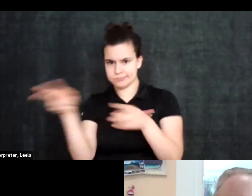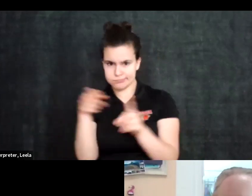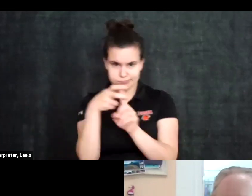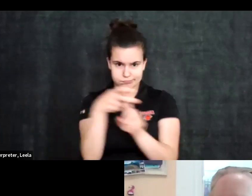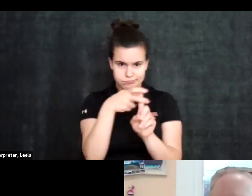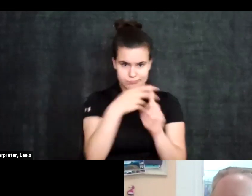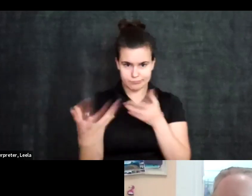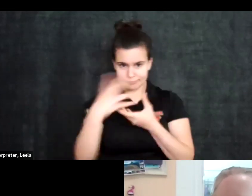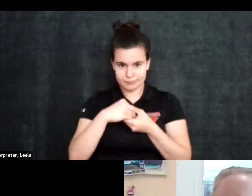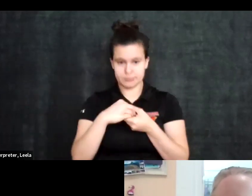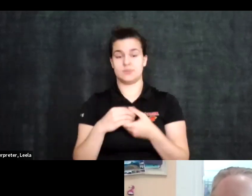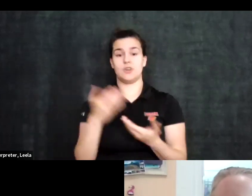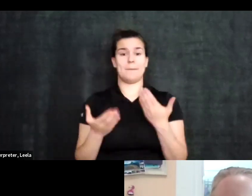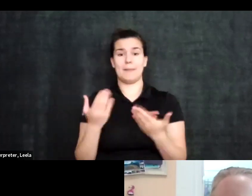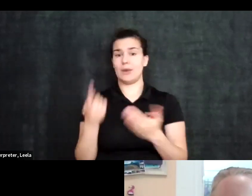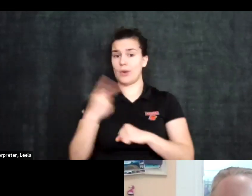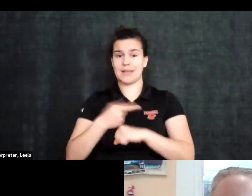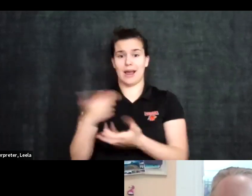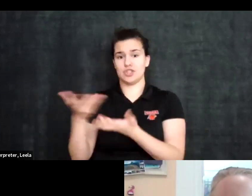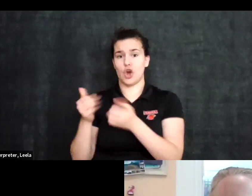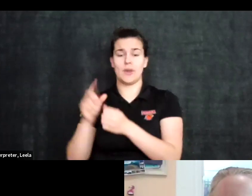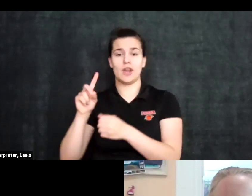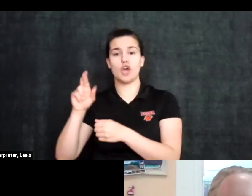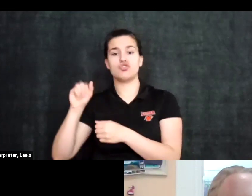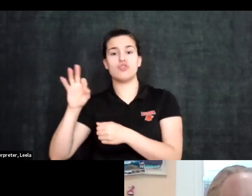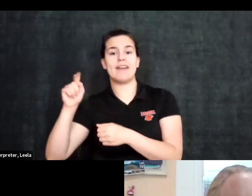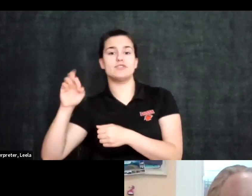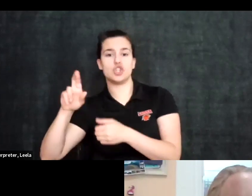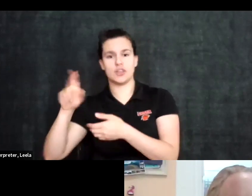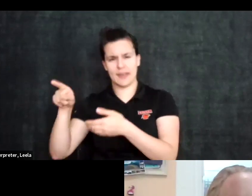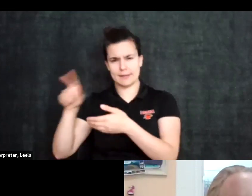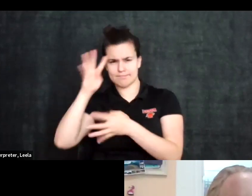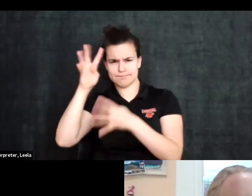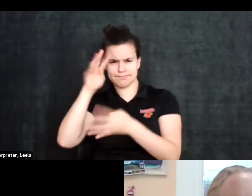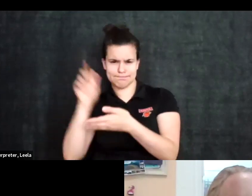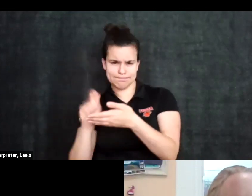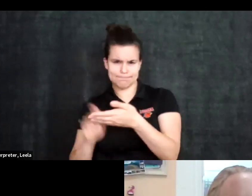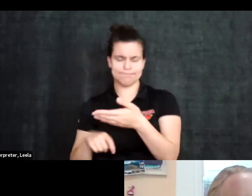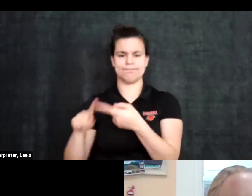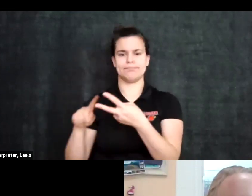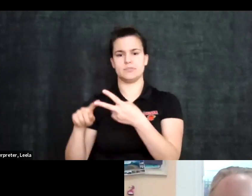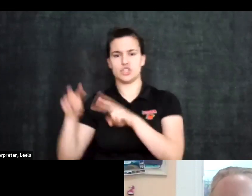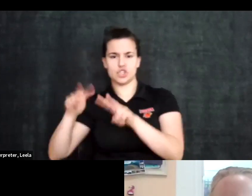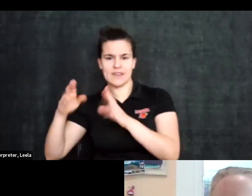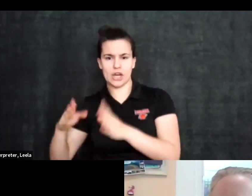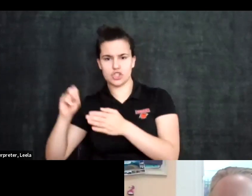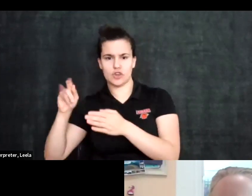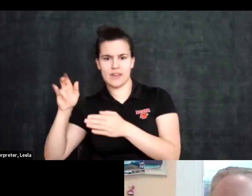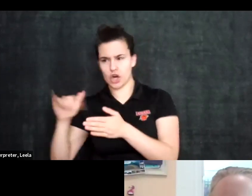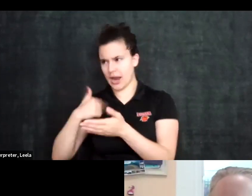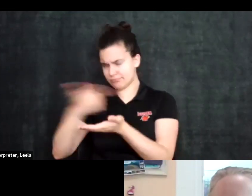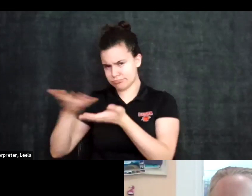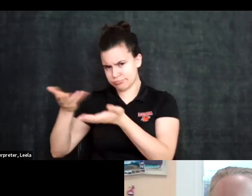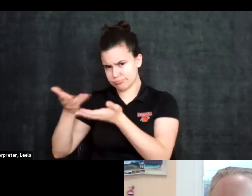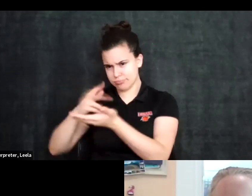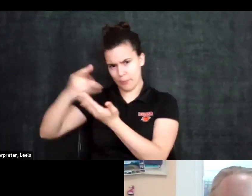talk with drafters and surveyors who are collecting information for my projects. I may talk with clients about schedules,